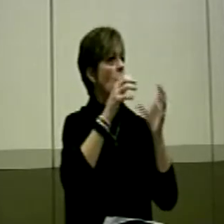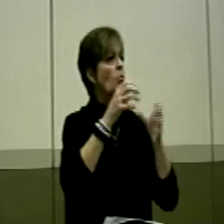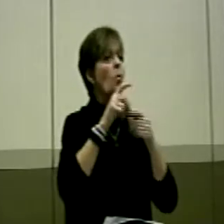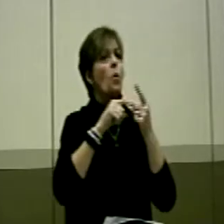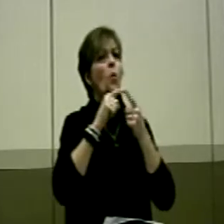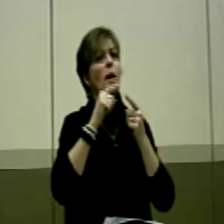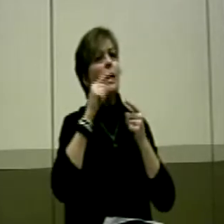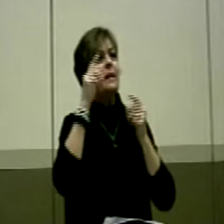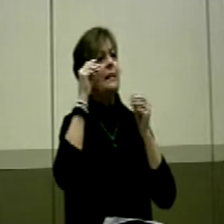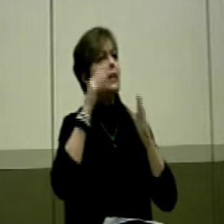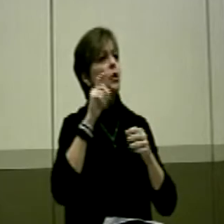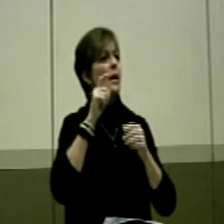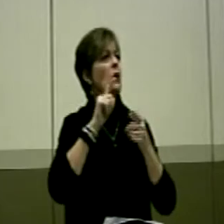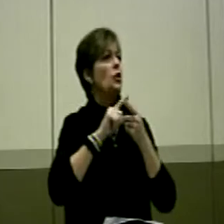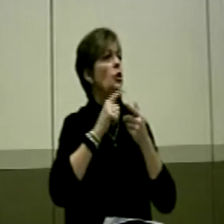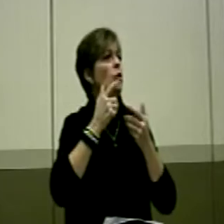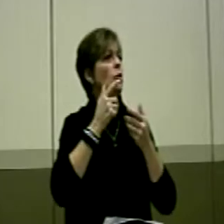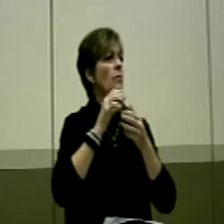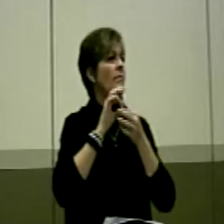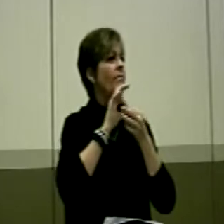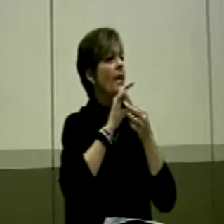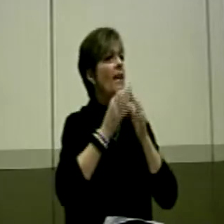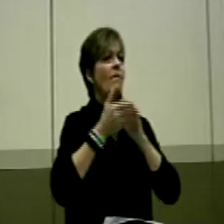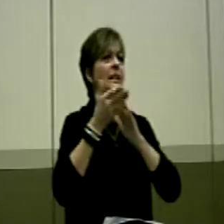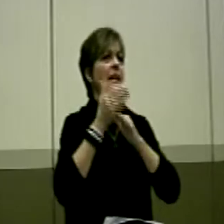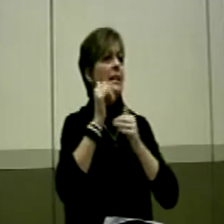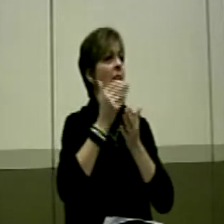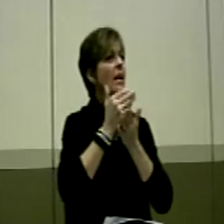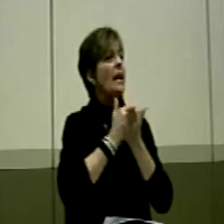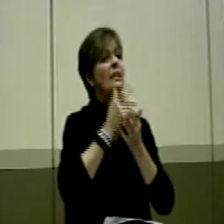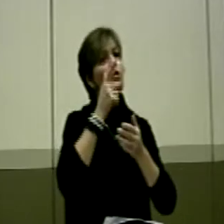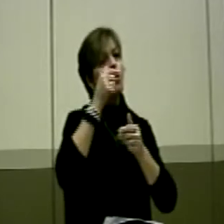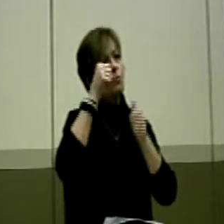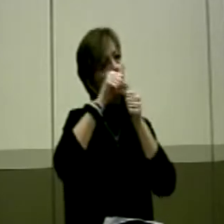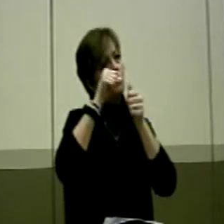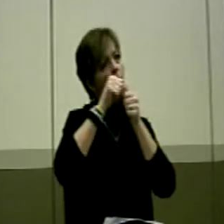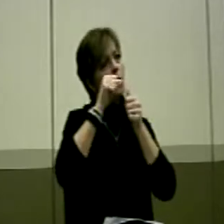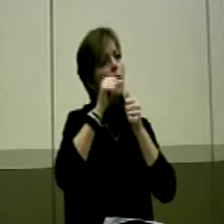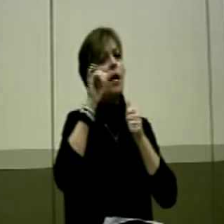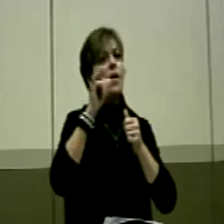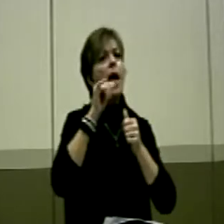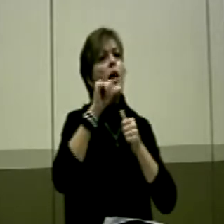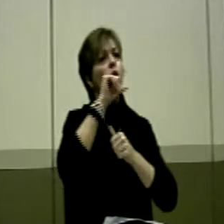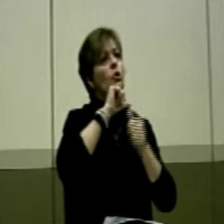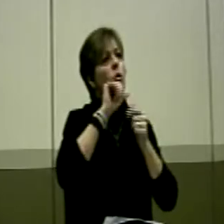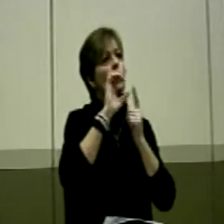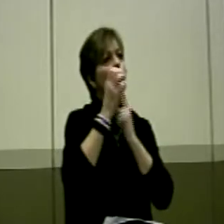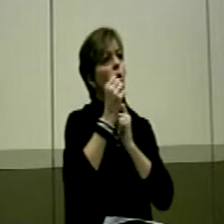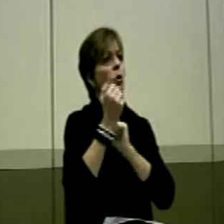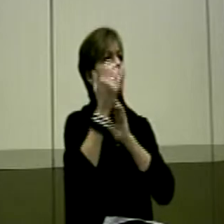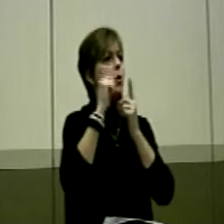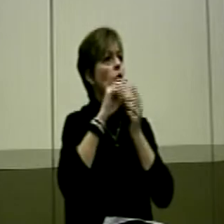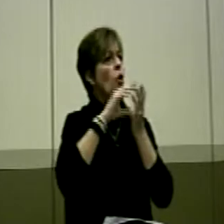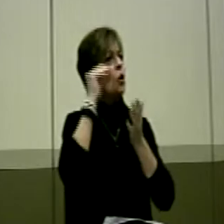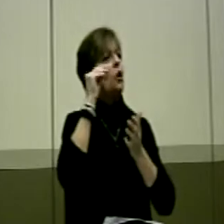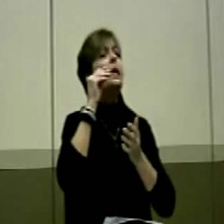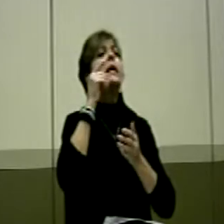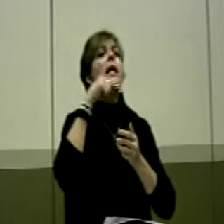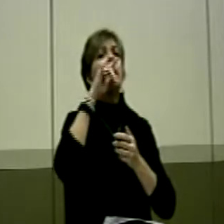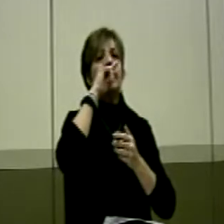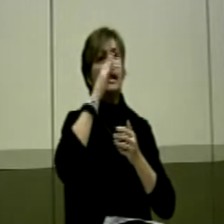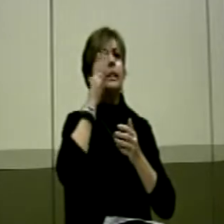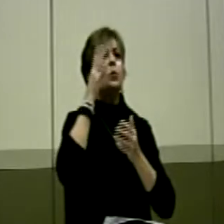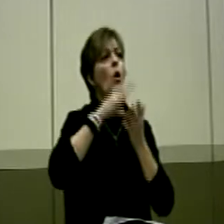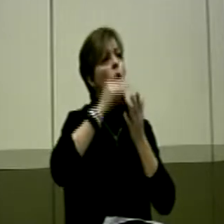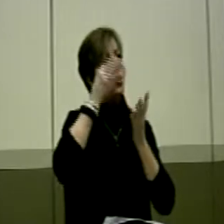of that social cultural approach to learning, where kids are going to learn through socialization and through language, and that's how they're going to